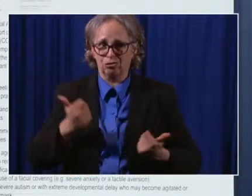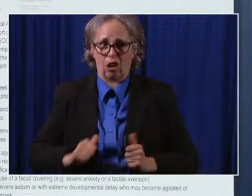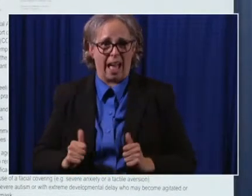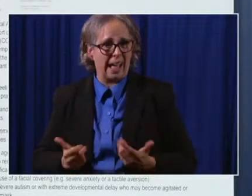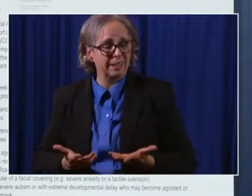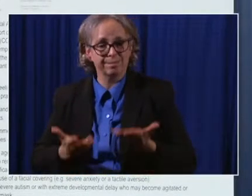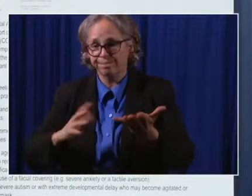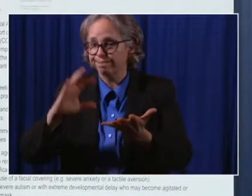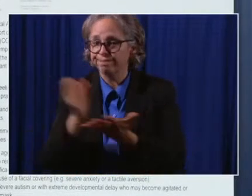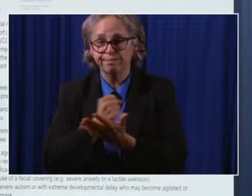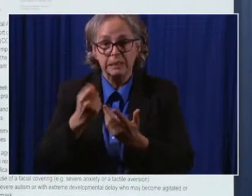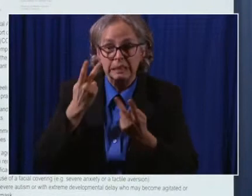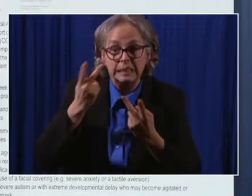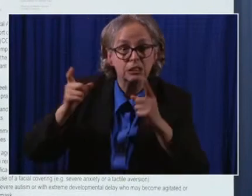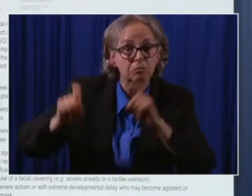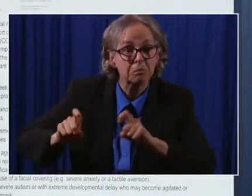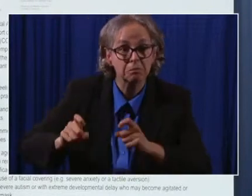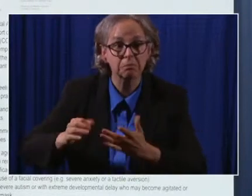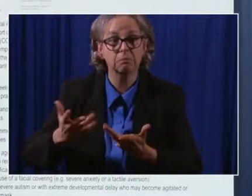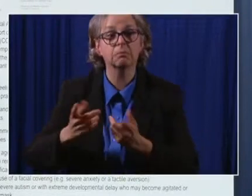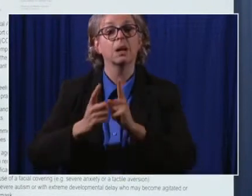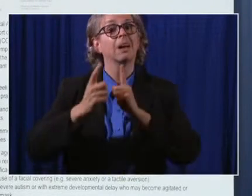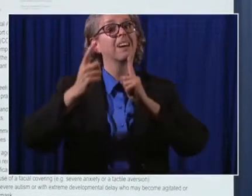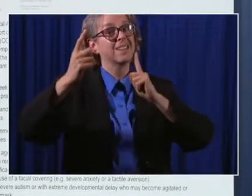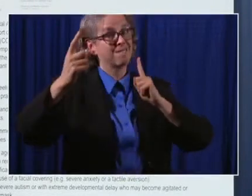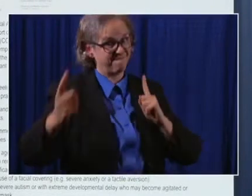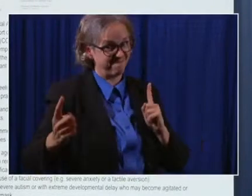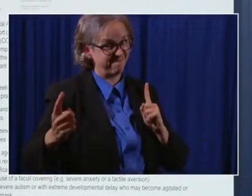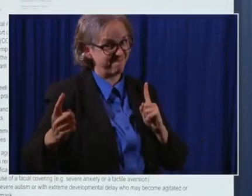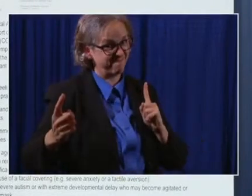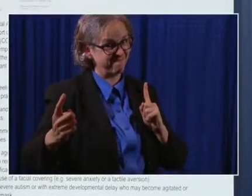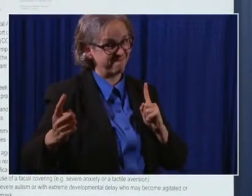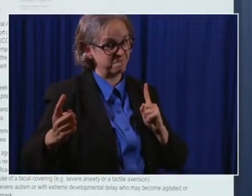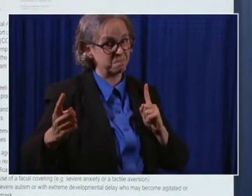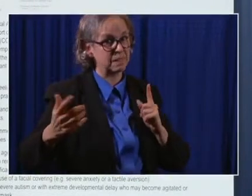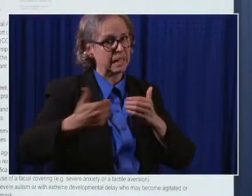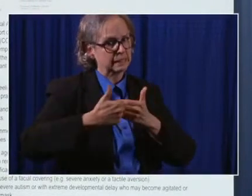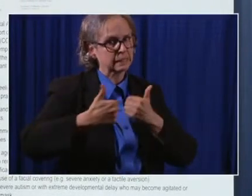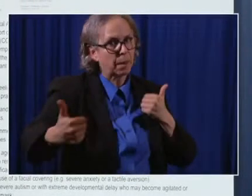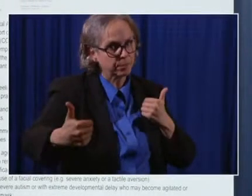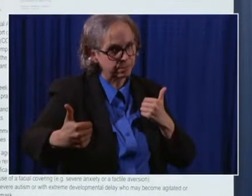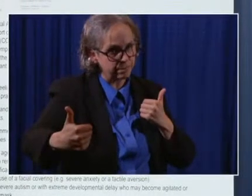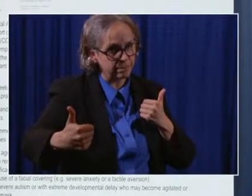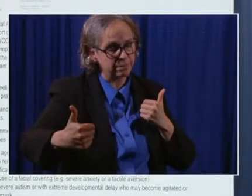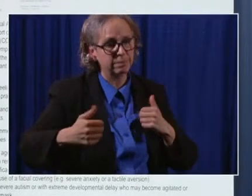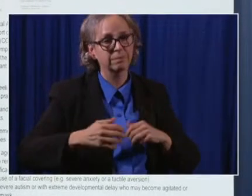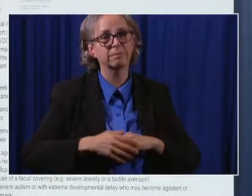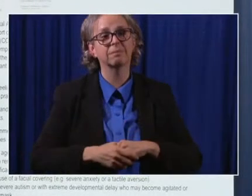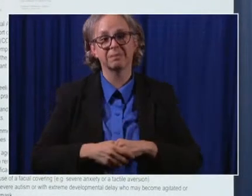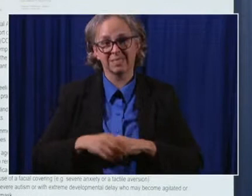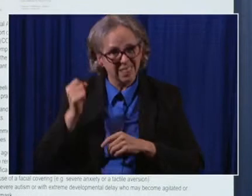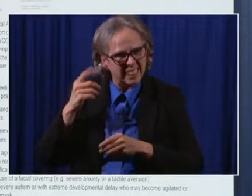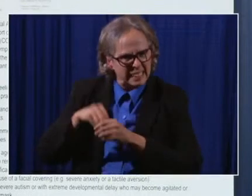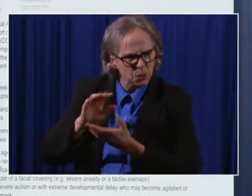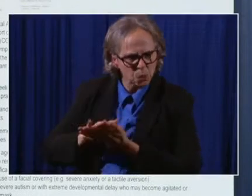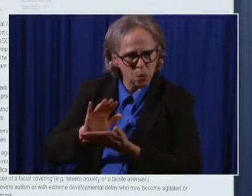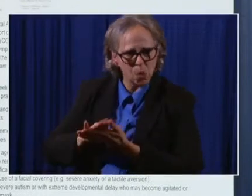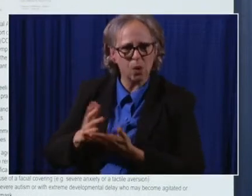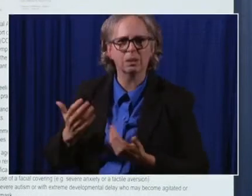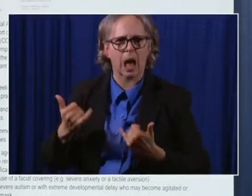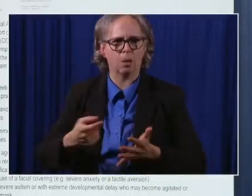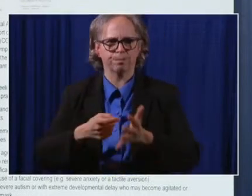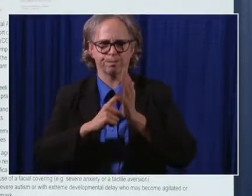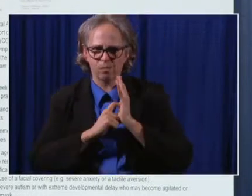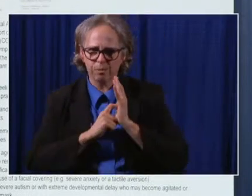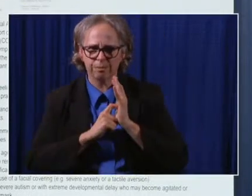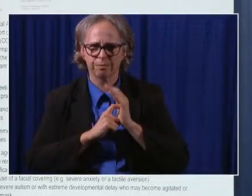which is keeping the distance, the separation, working on that, and added to that the